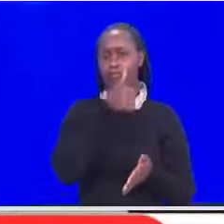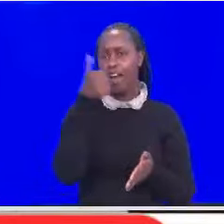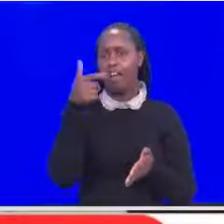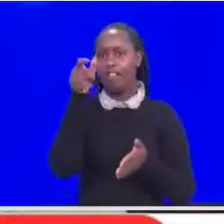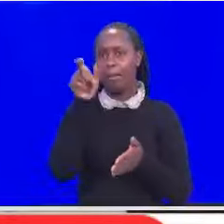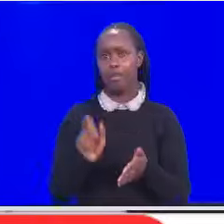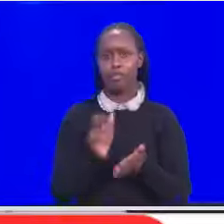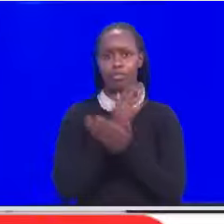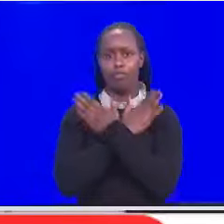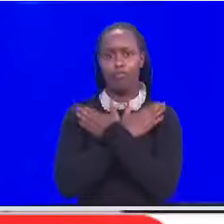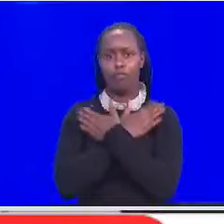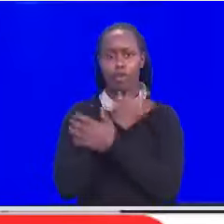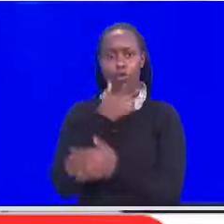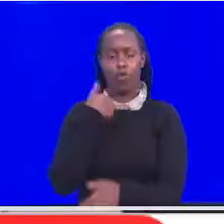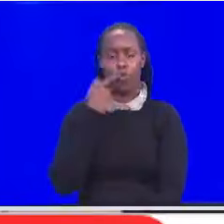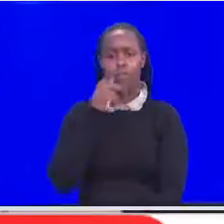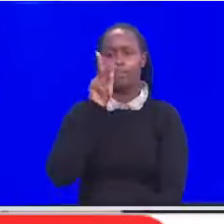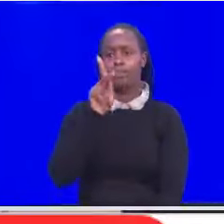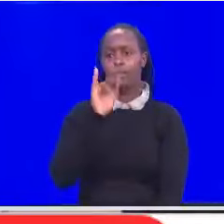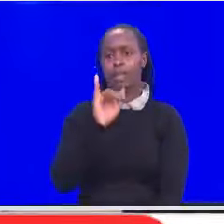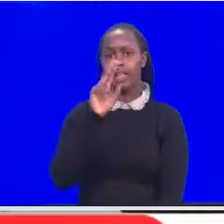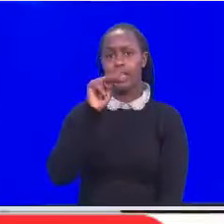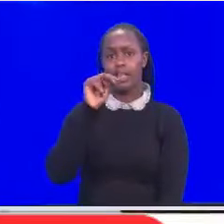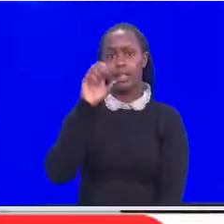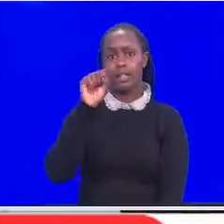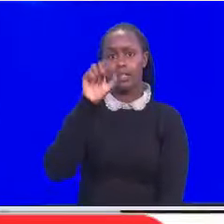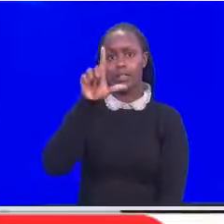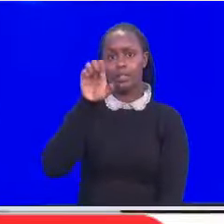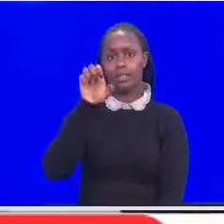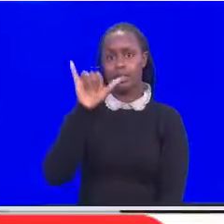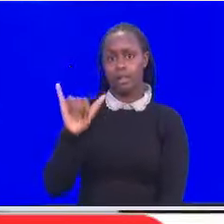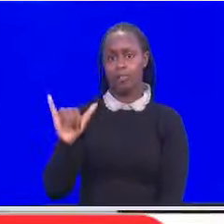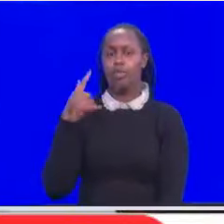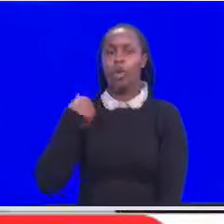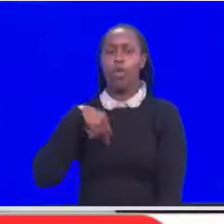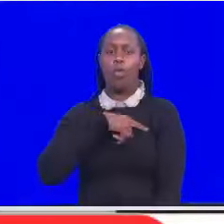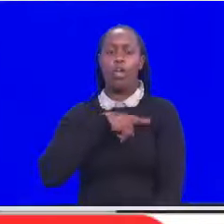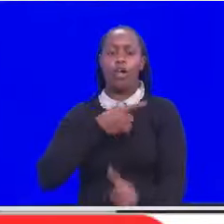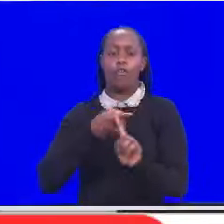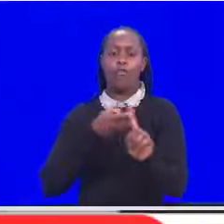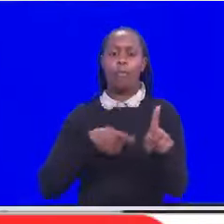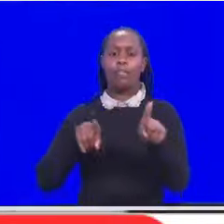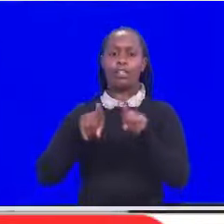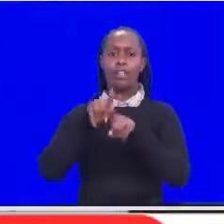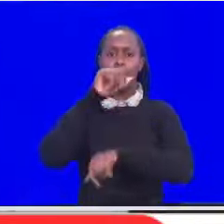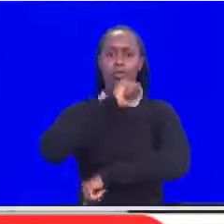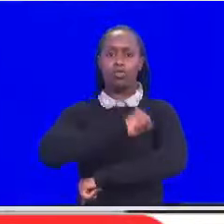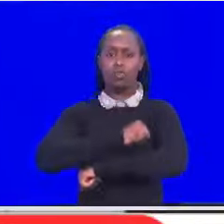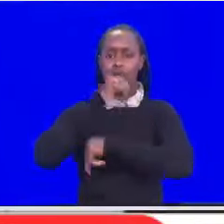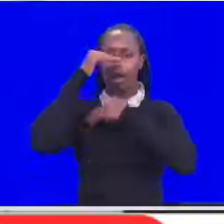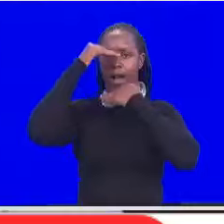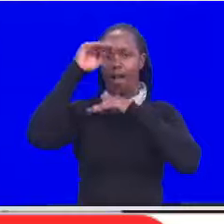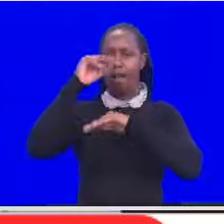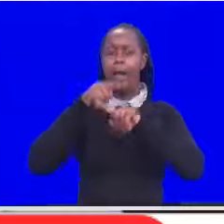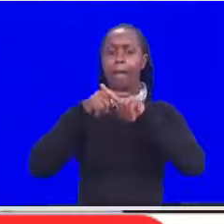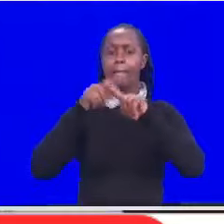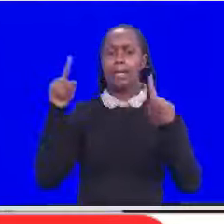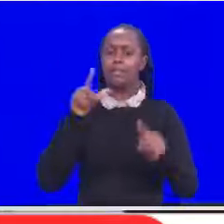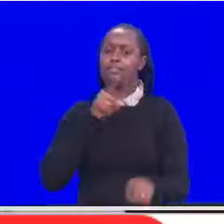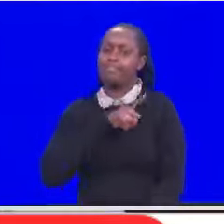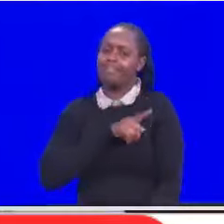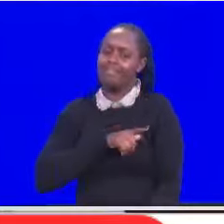hapa ni Kingsley. We were in the same school, Bokoli Boys High School, but by the luck of God, at